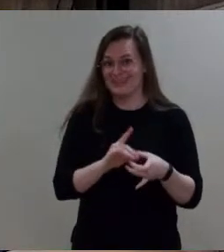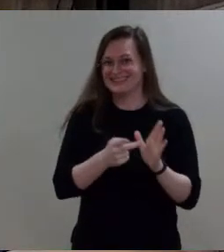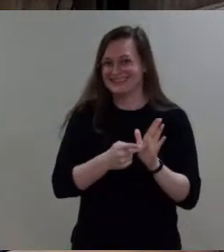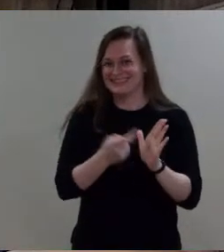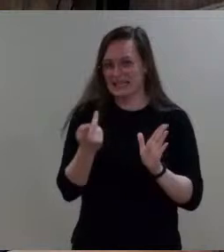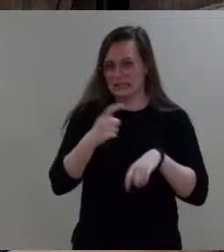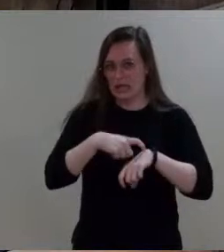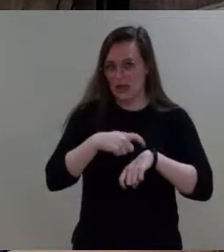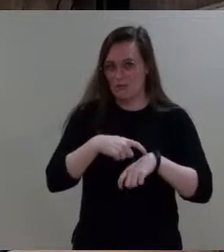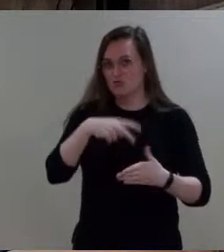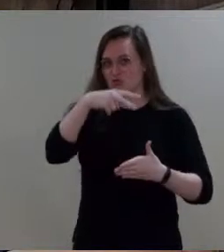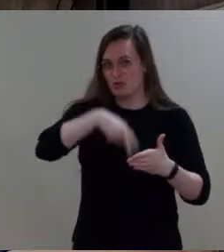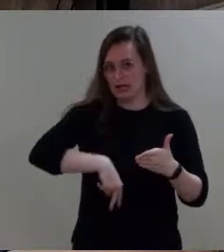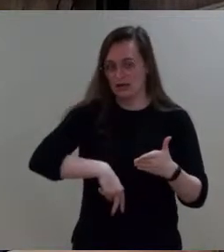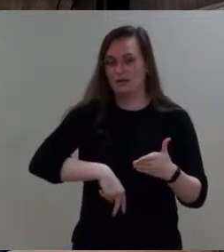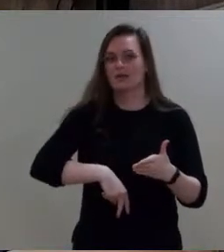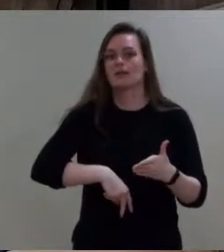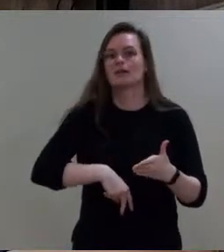deed transfer